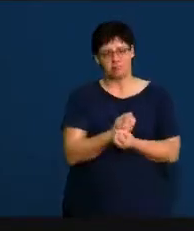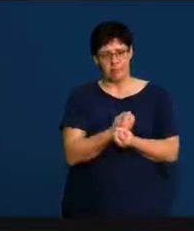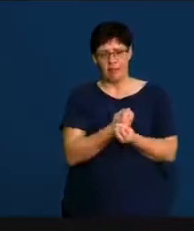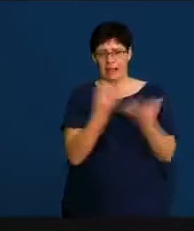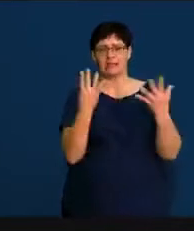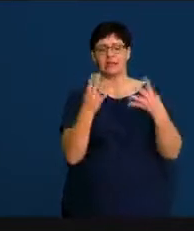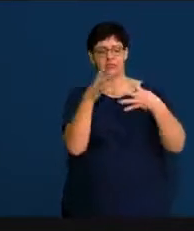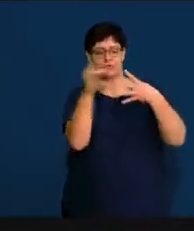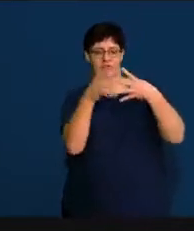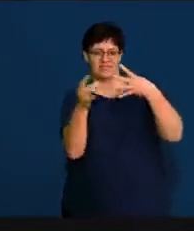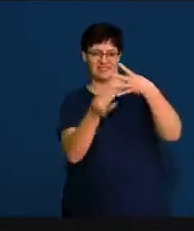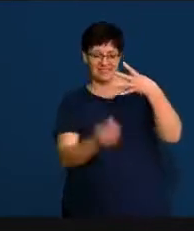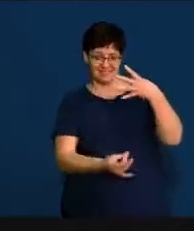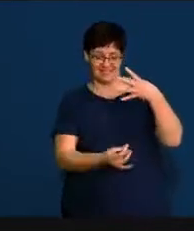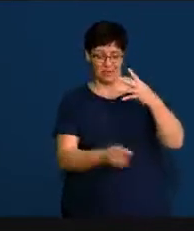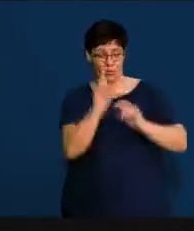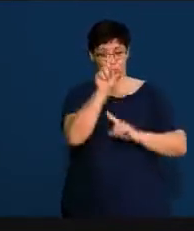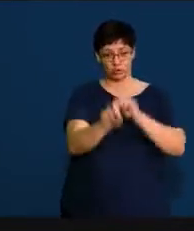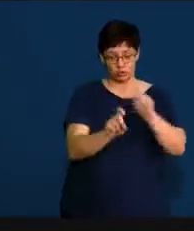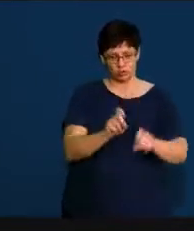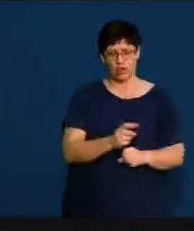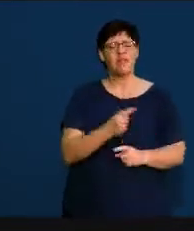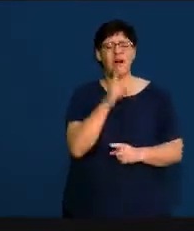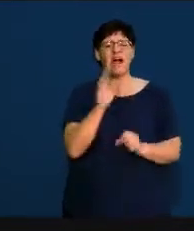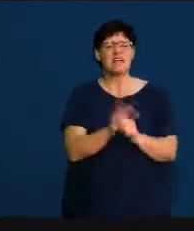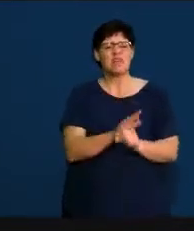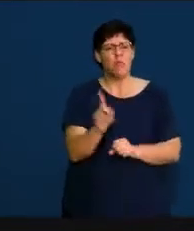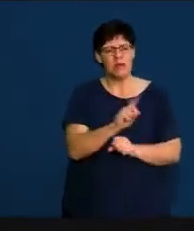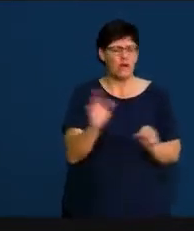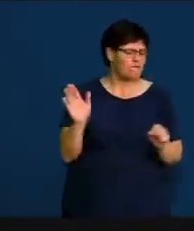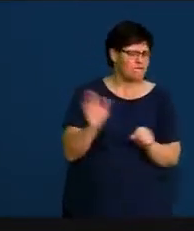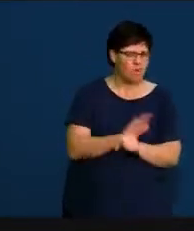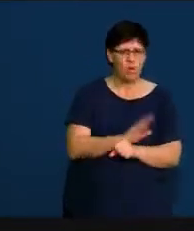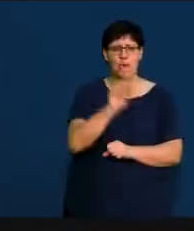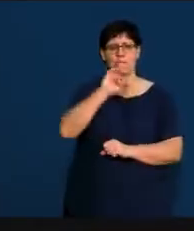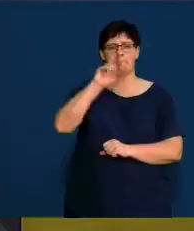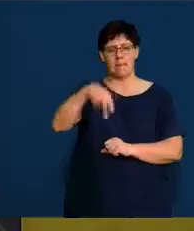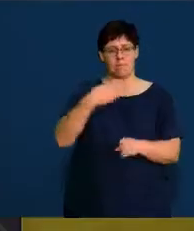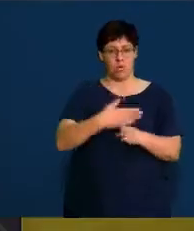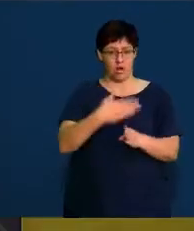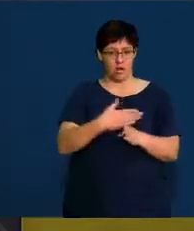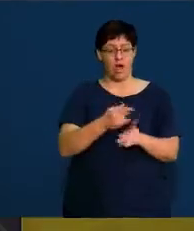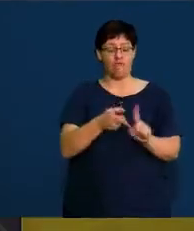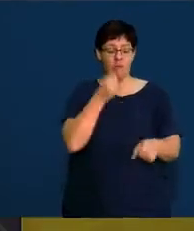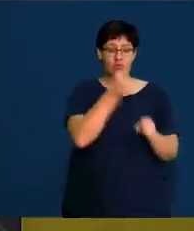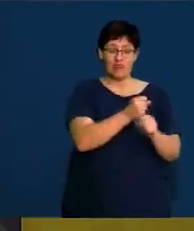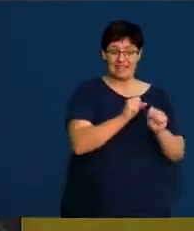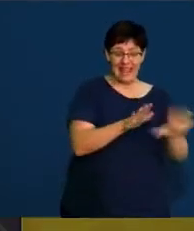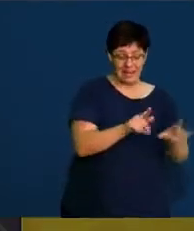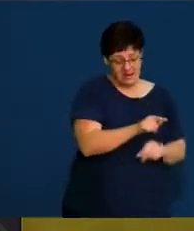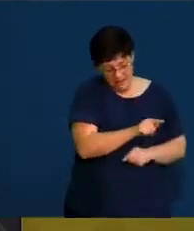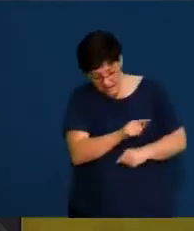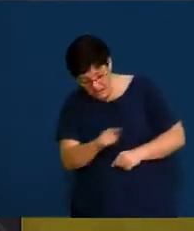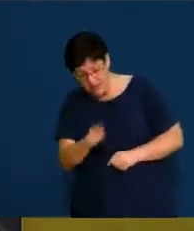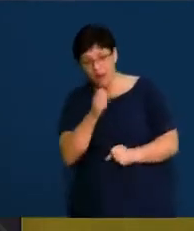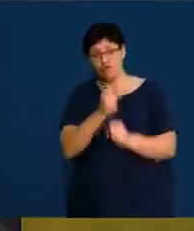choice questions. These questions cover the entire syllabus of map work from grade 10, progressing